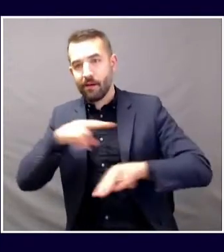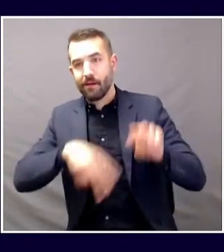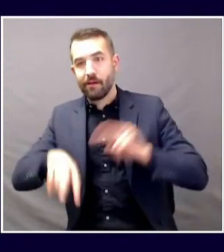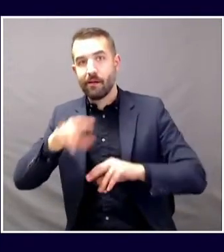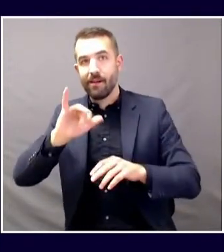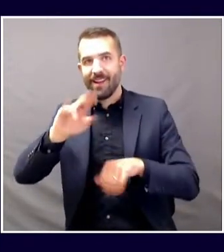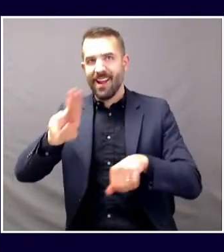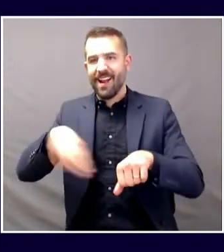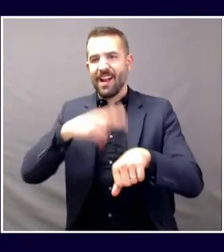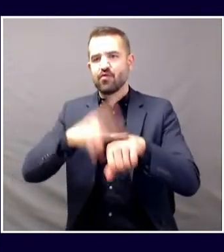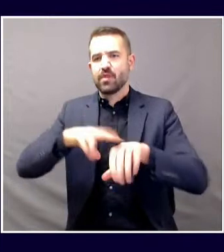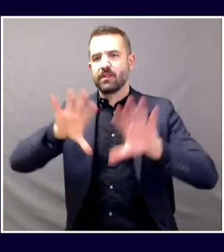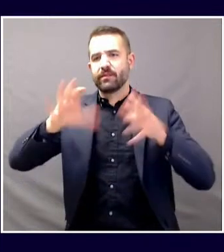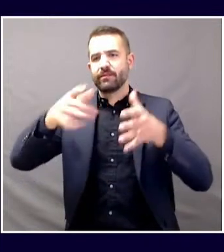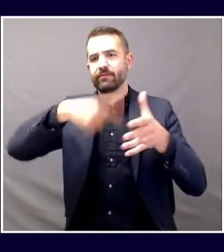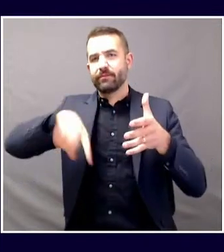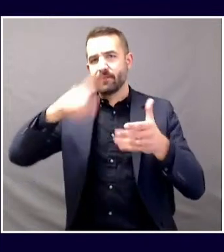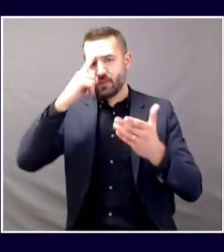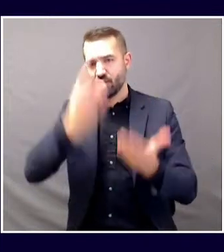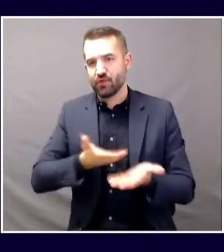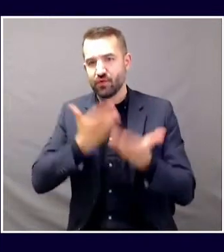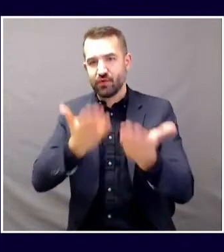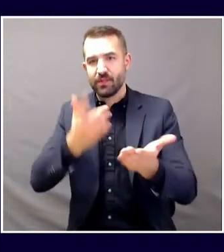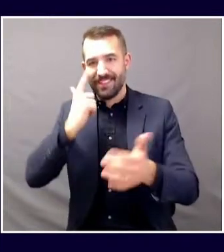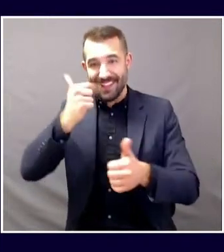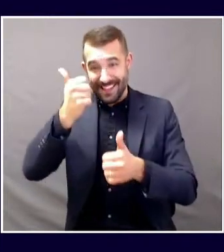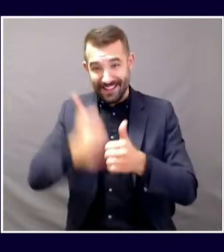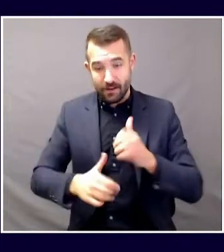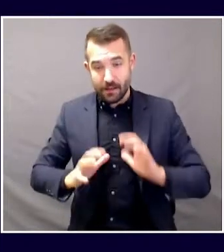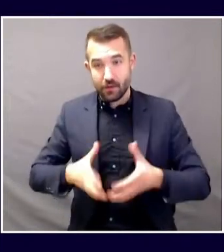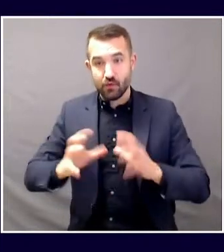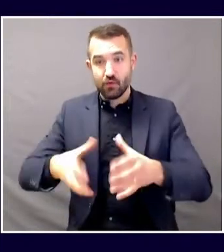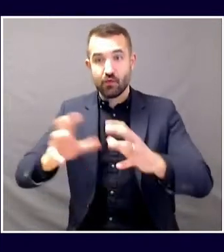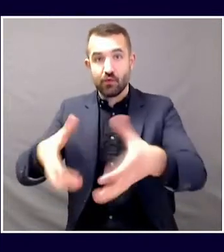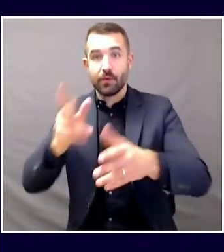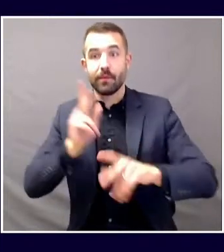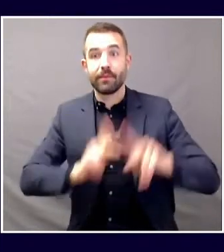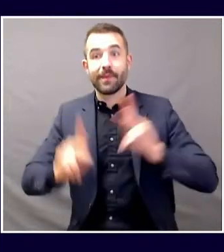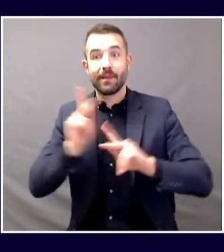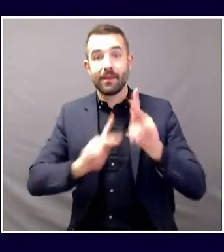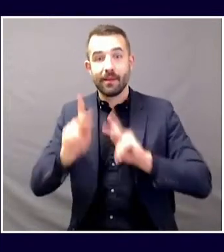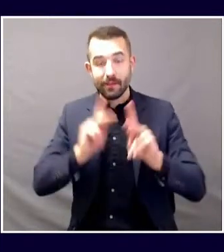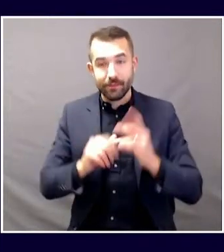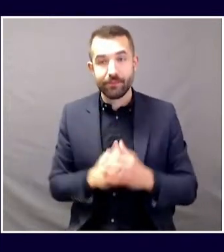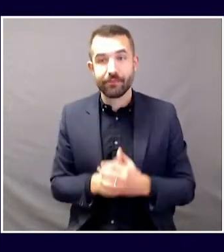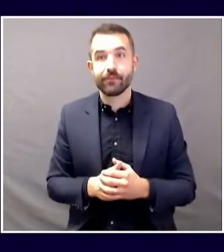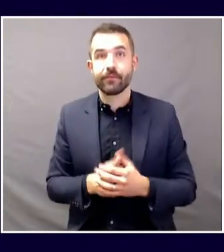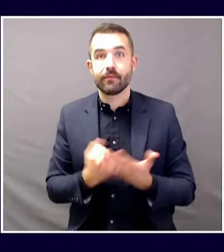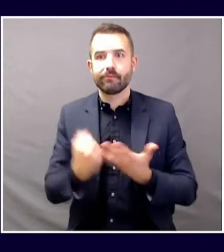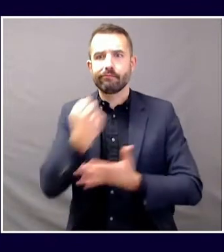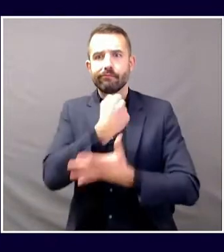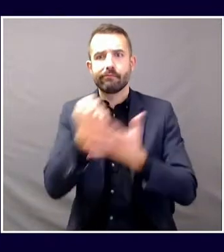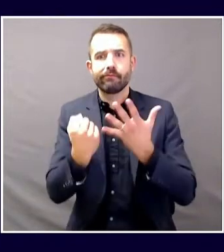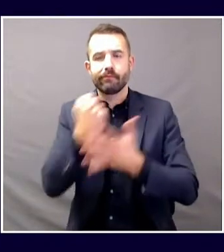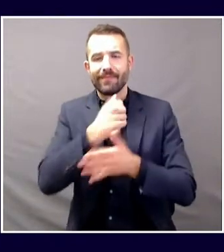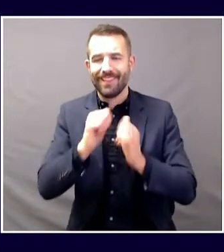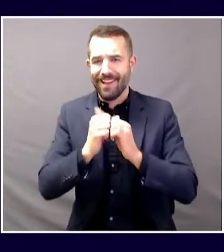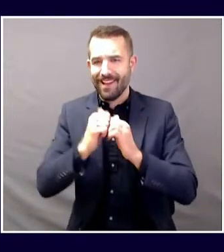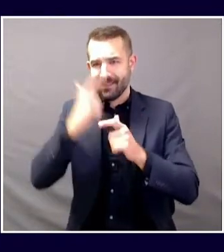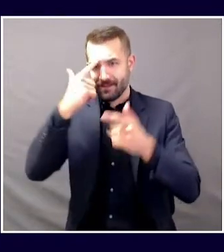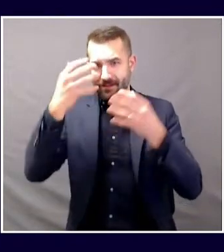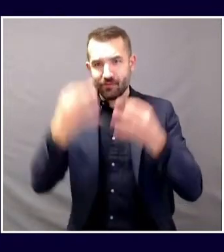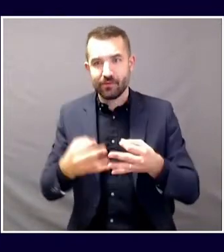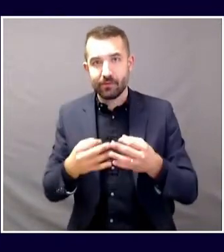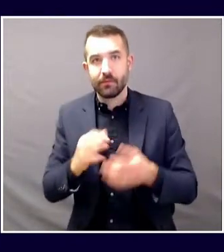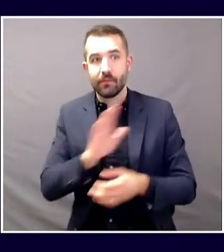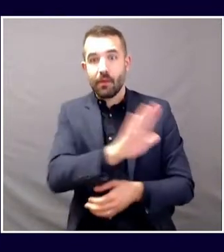those categorizations, the preference be given based on the degree of possible exposure to COVID-19. So